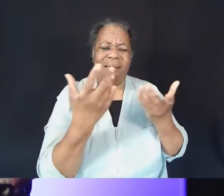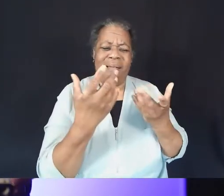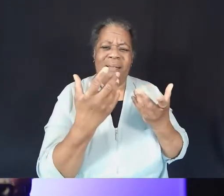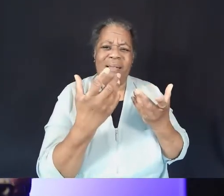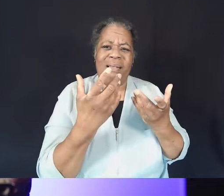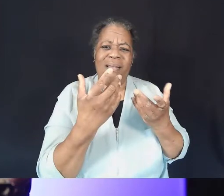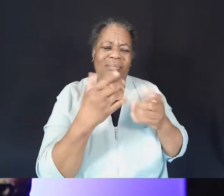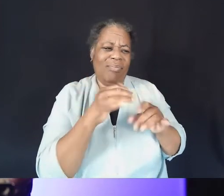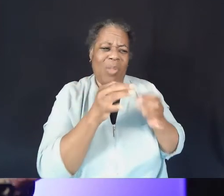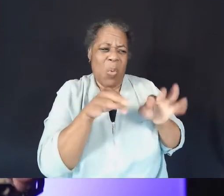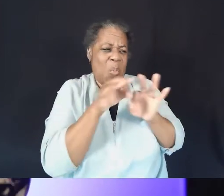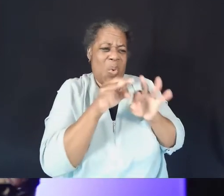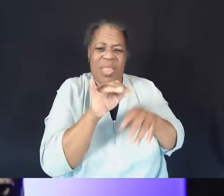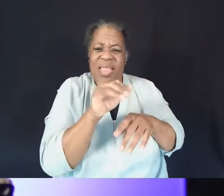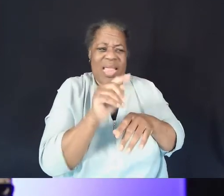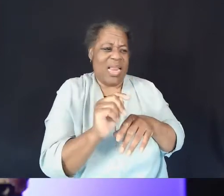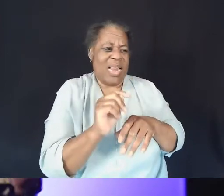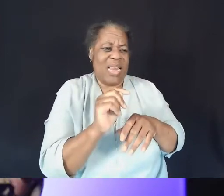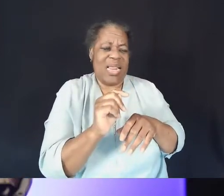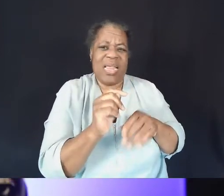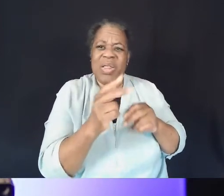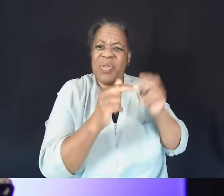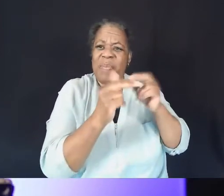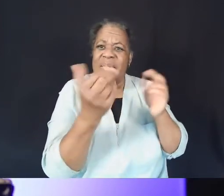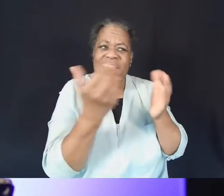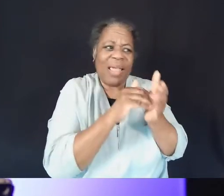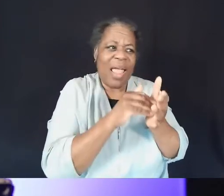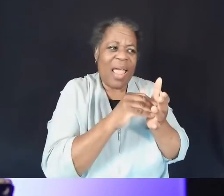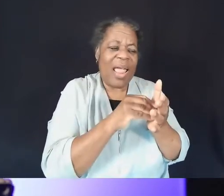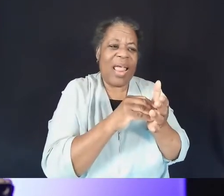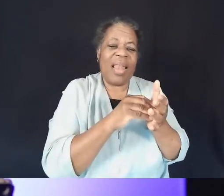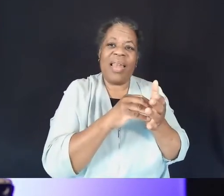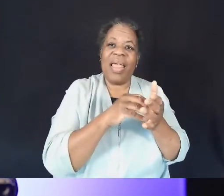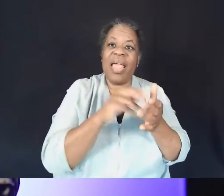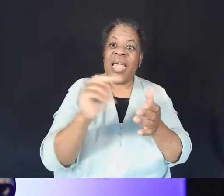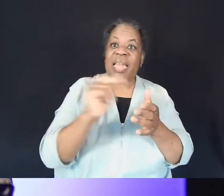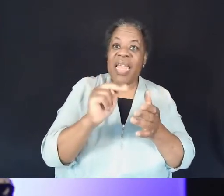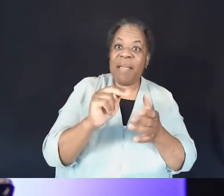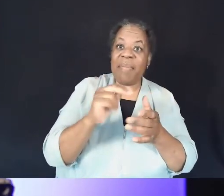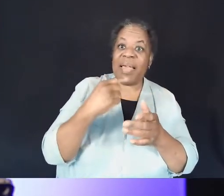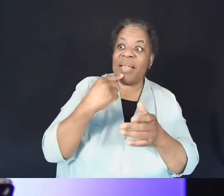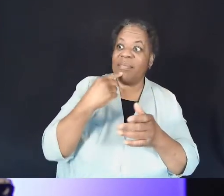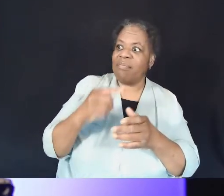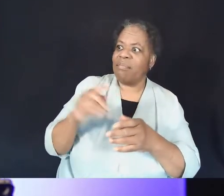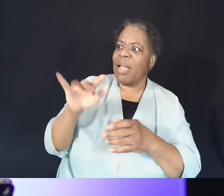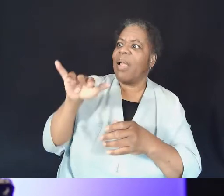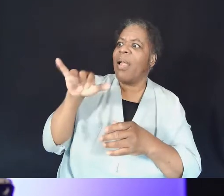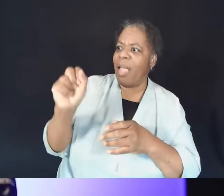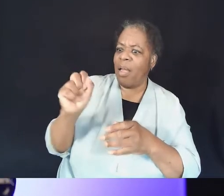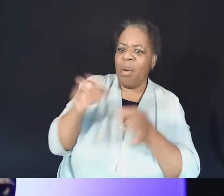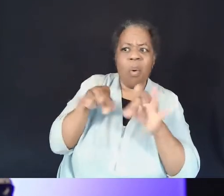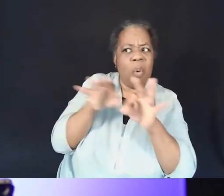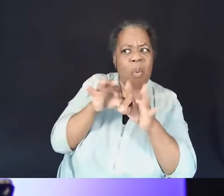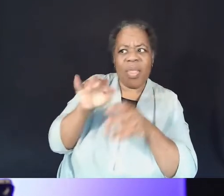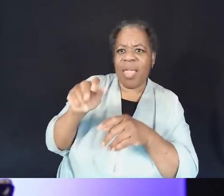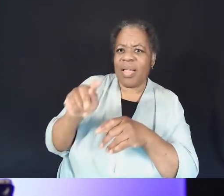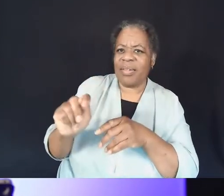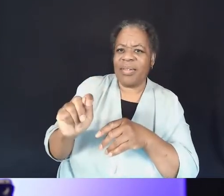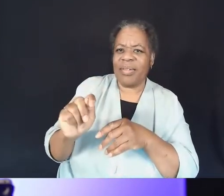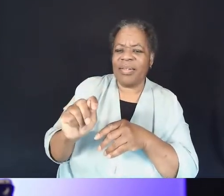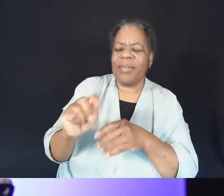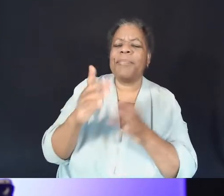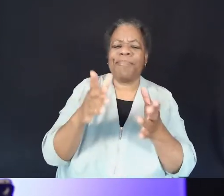it? Well, the book of Nehemiah adamantly answers, yes, it is. I'm going to give you some context